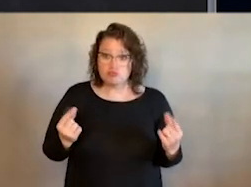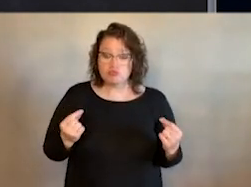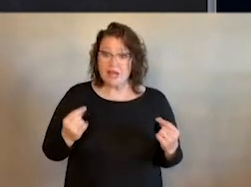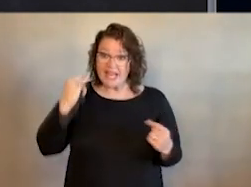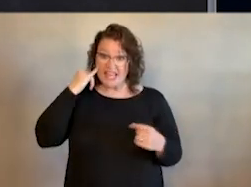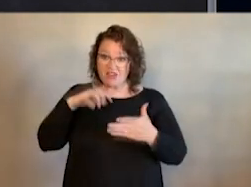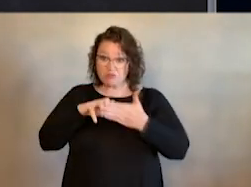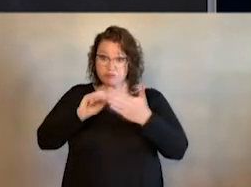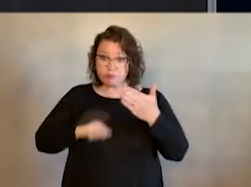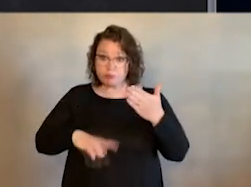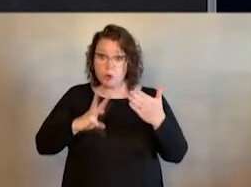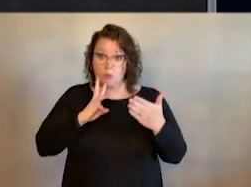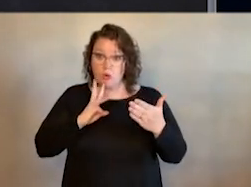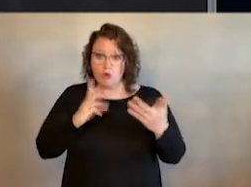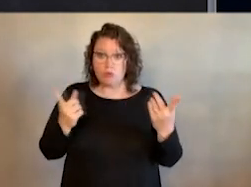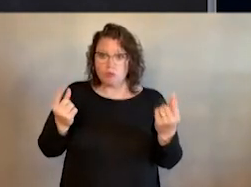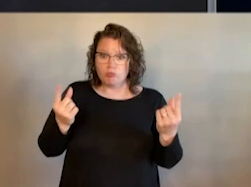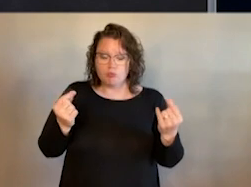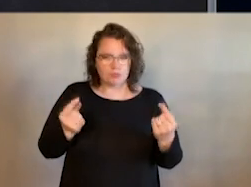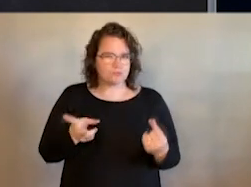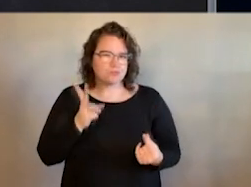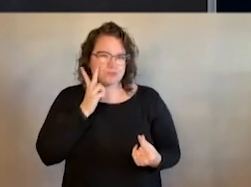Let's find out.